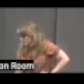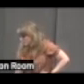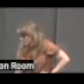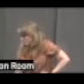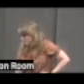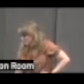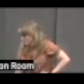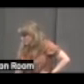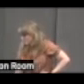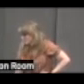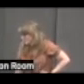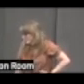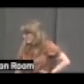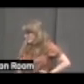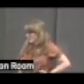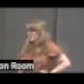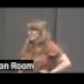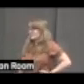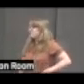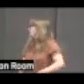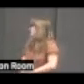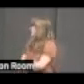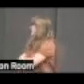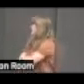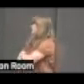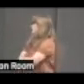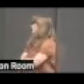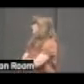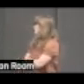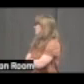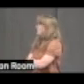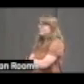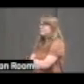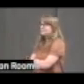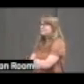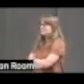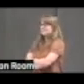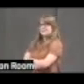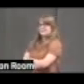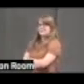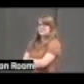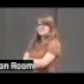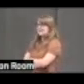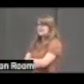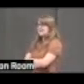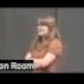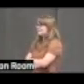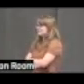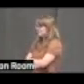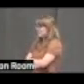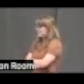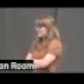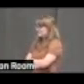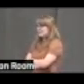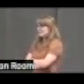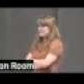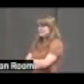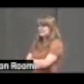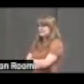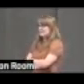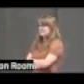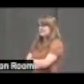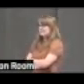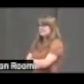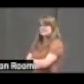Some of our interns were super lucky and got to train because they were zookeepers from America, so they would train